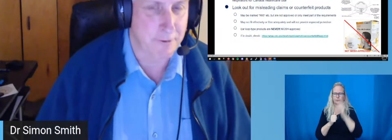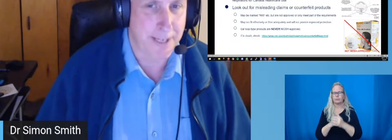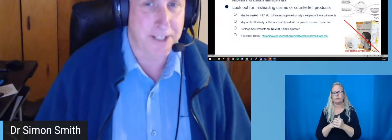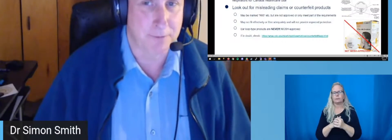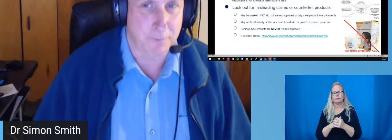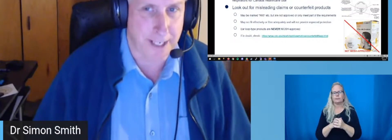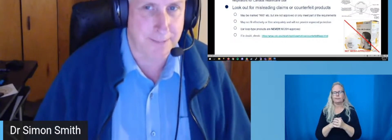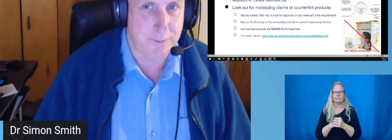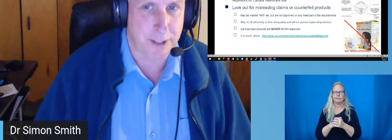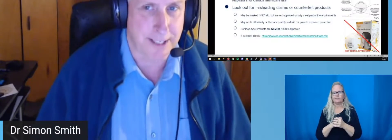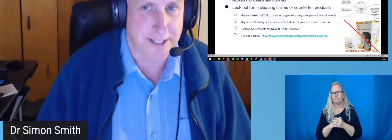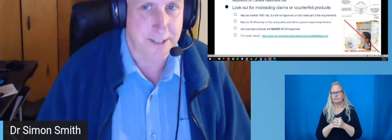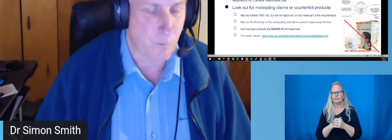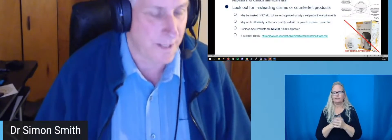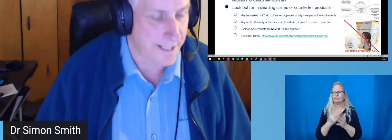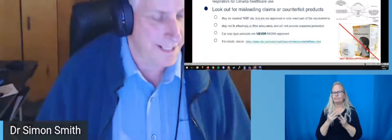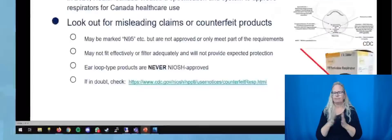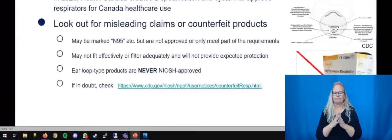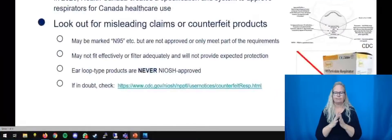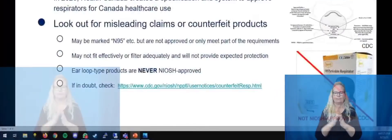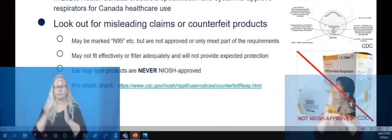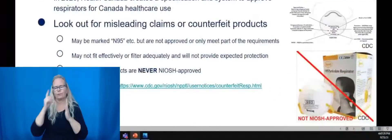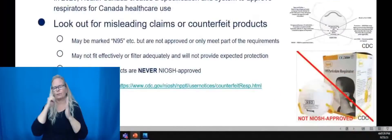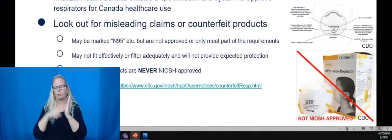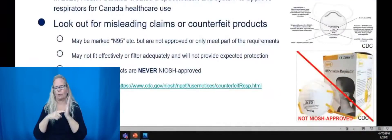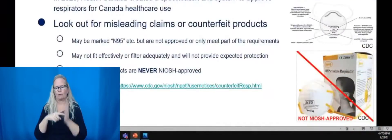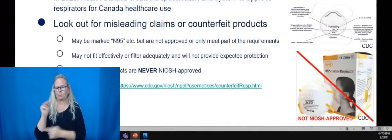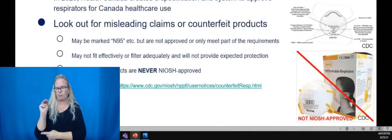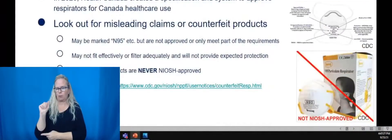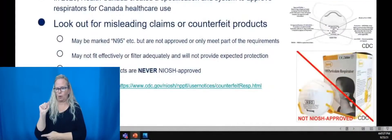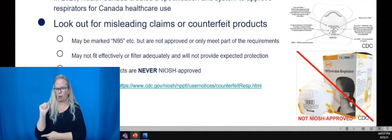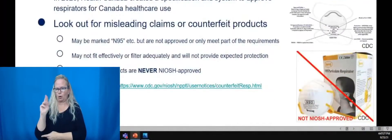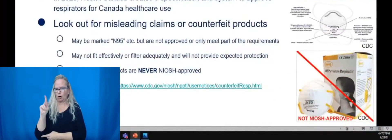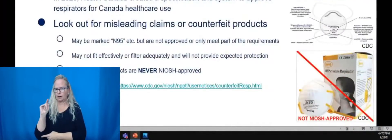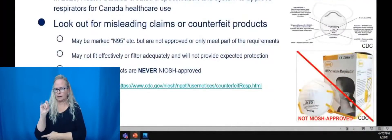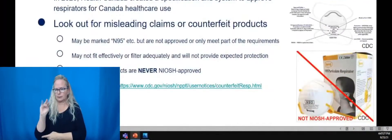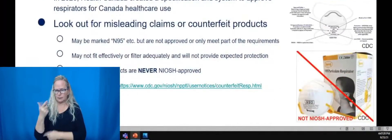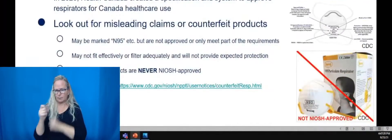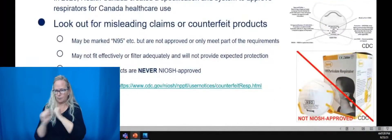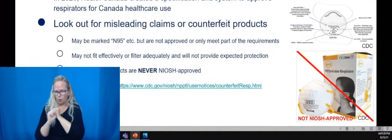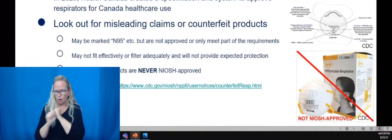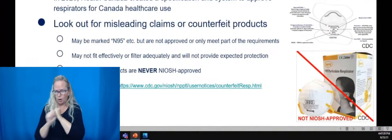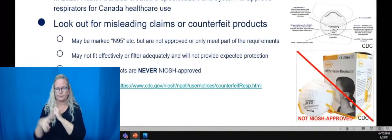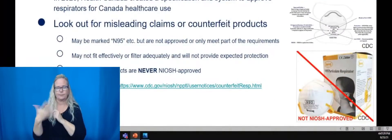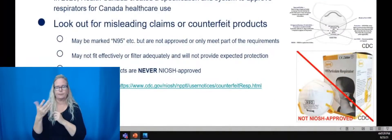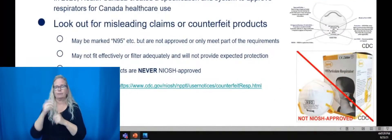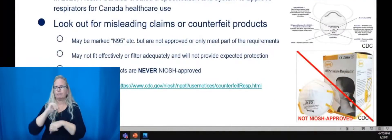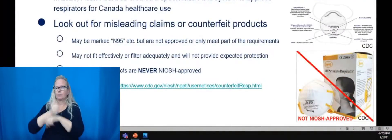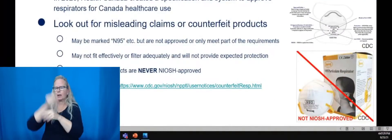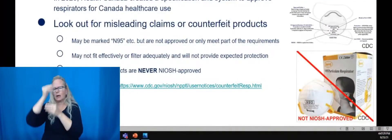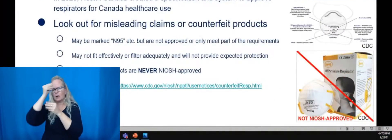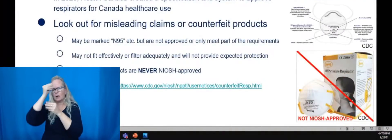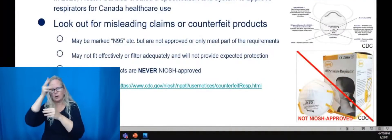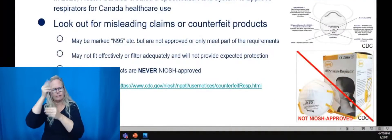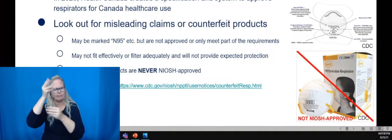set information provided with products. One key thing to look for on a NIOSH approved product is the TC number. You see there TC number 84A and so